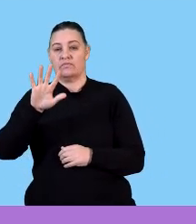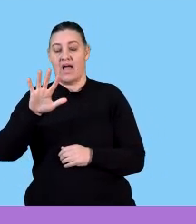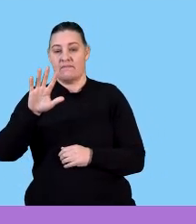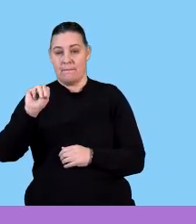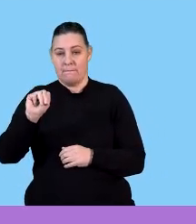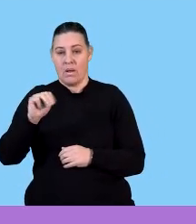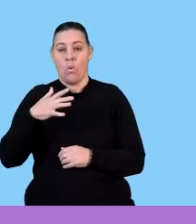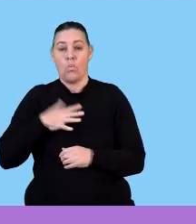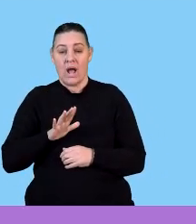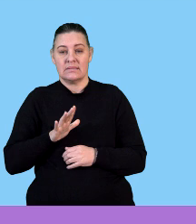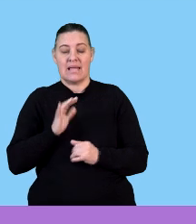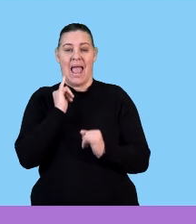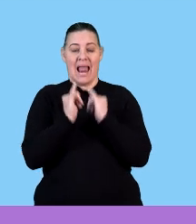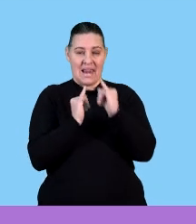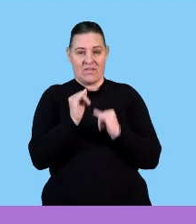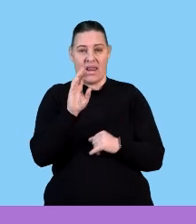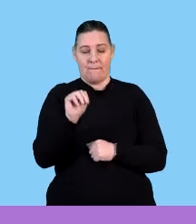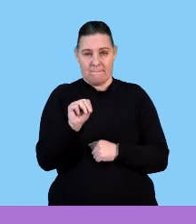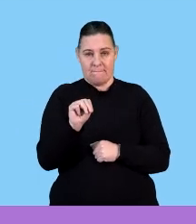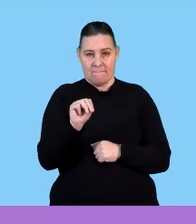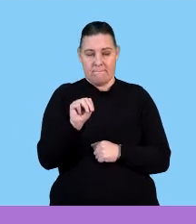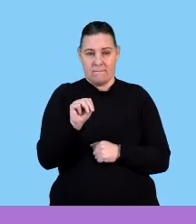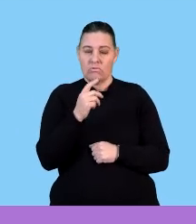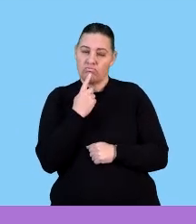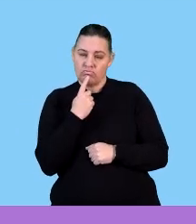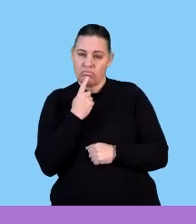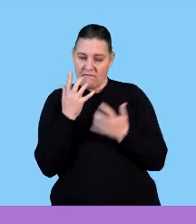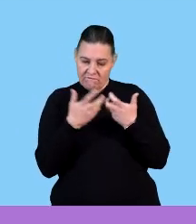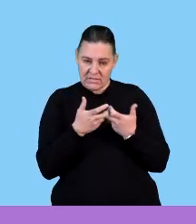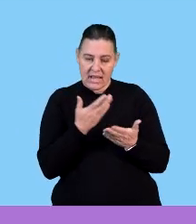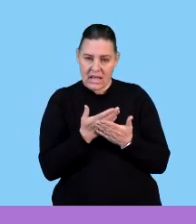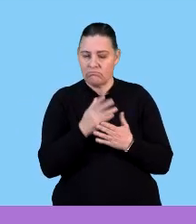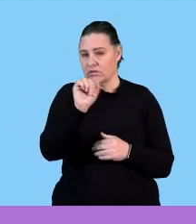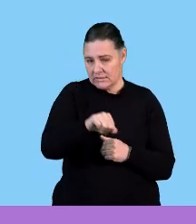it to measure? 11 meters. So would it fit